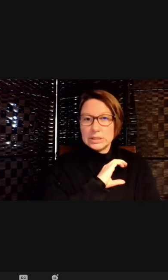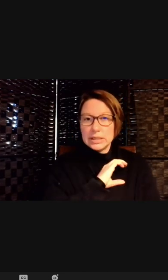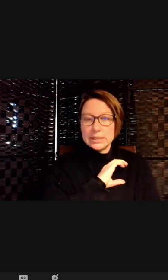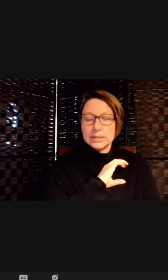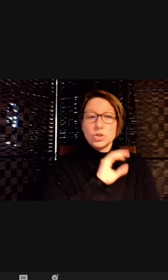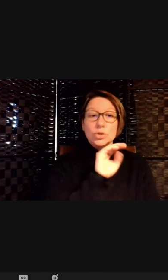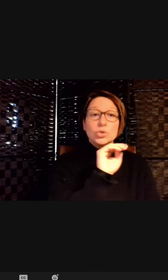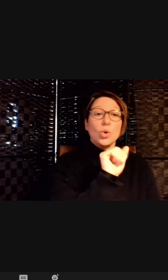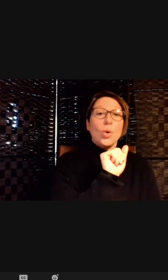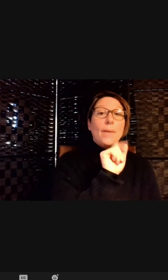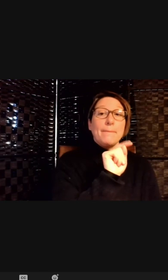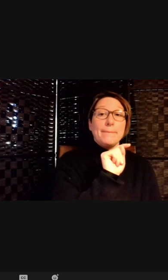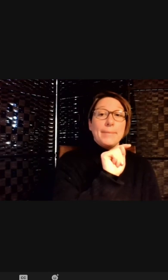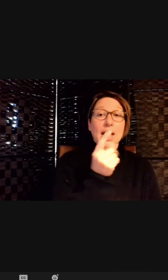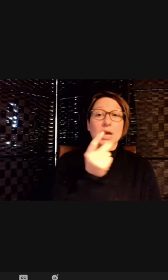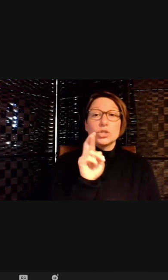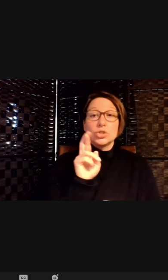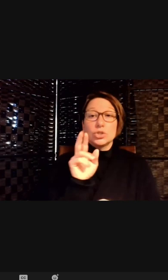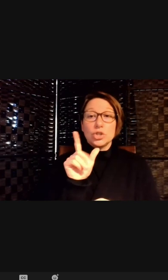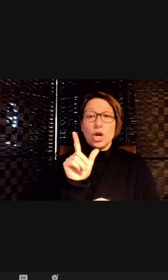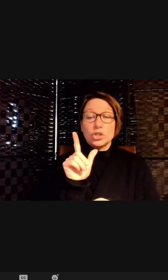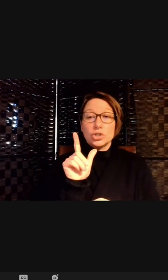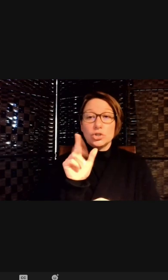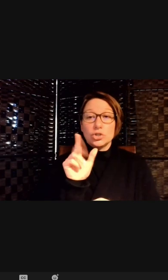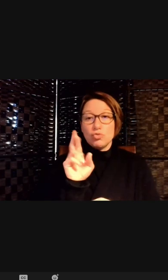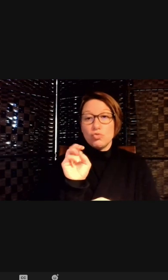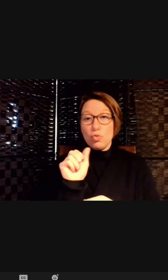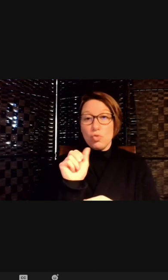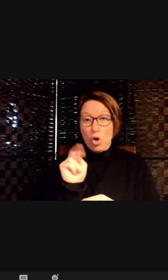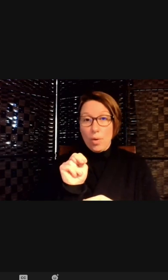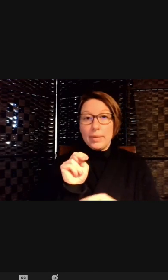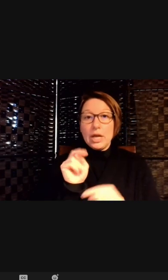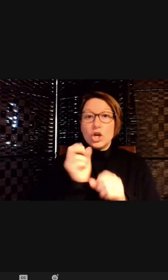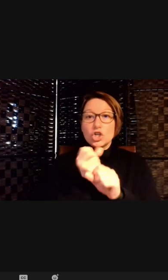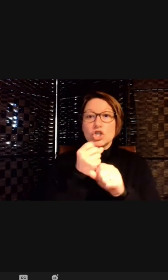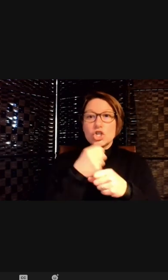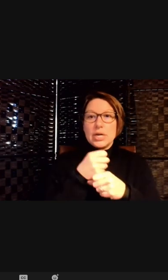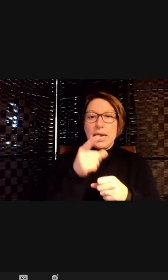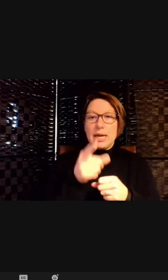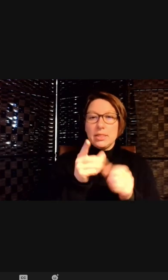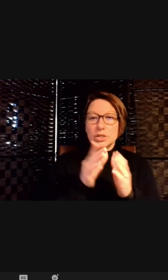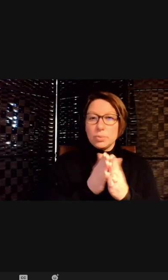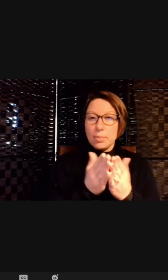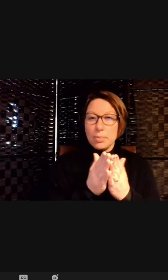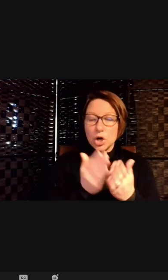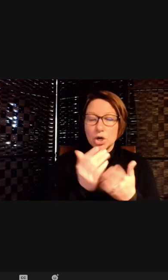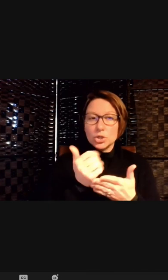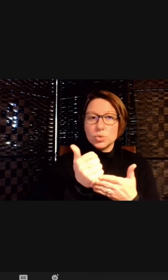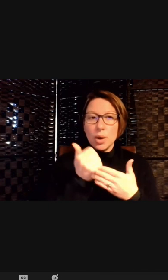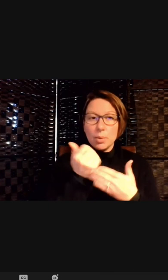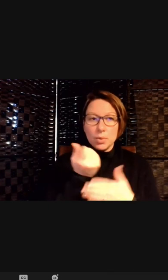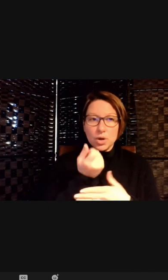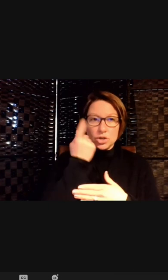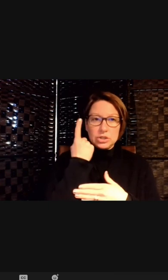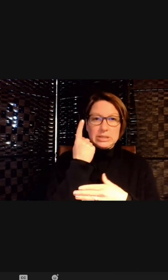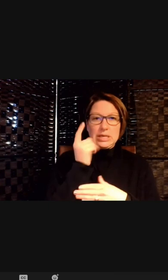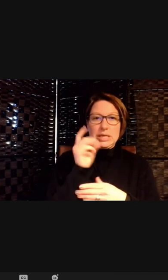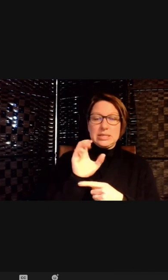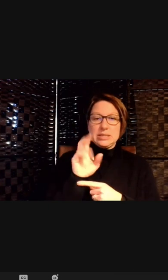put together this sensory balance workbook, and it is fantastic for helping you understand the